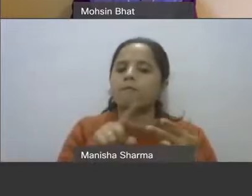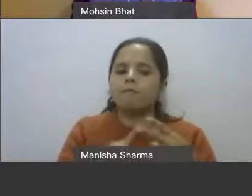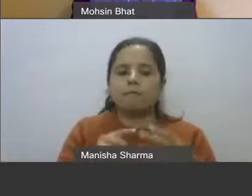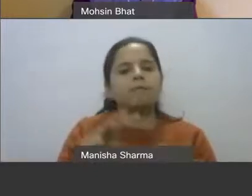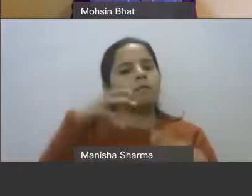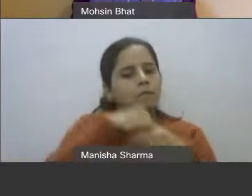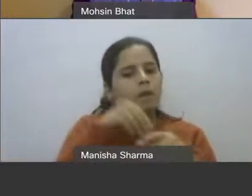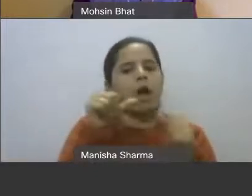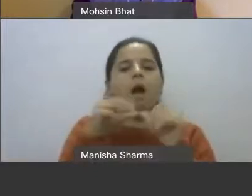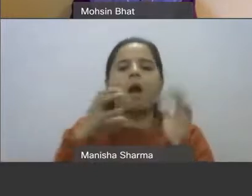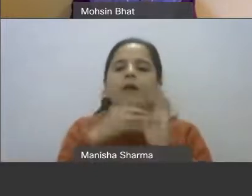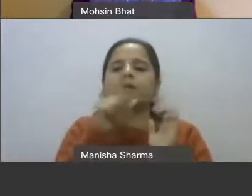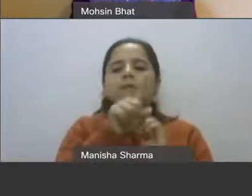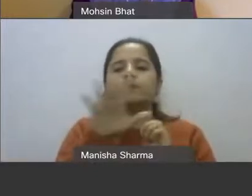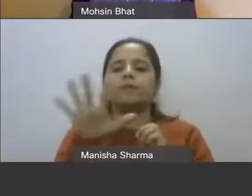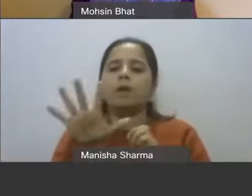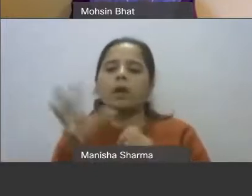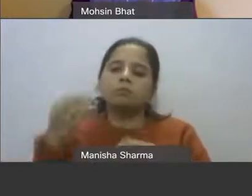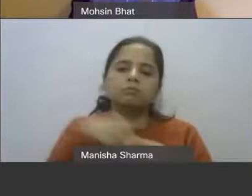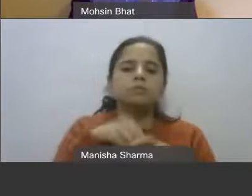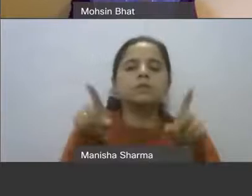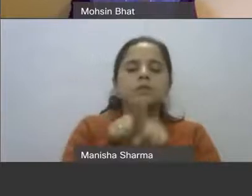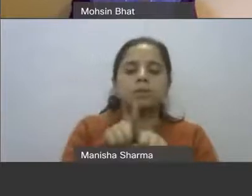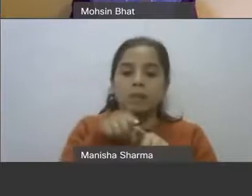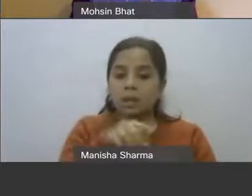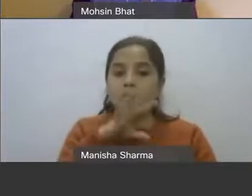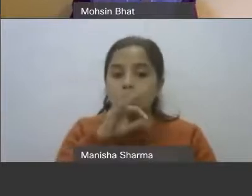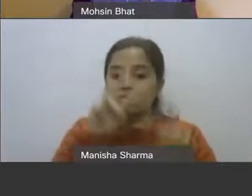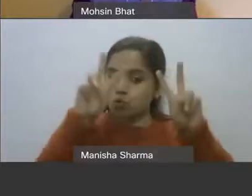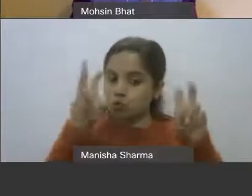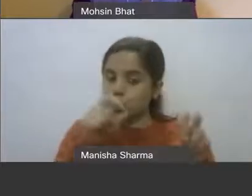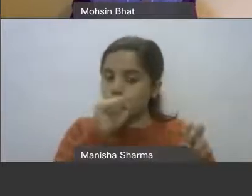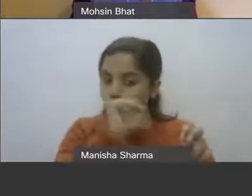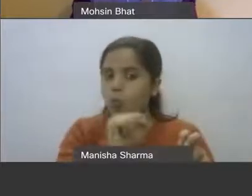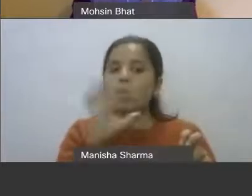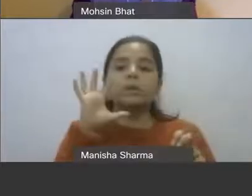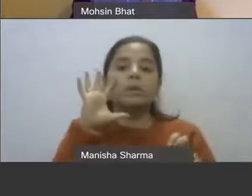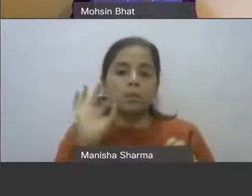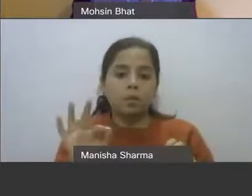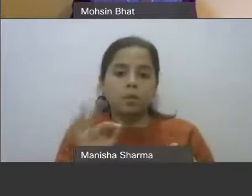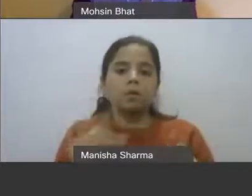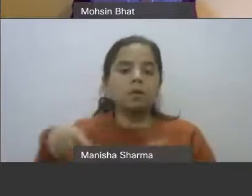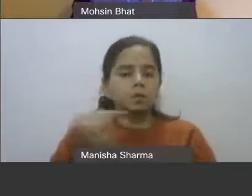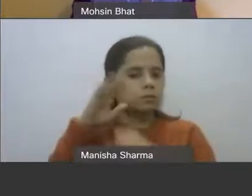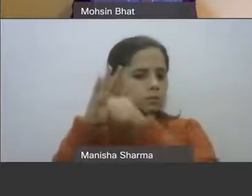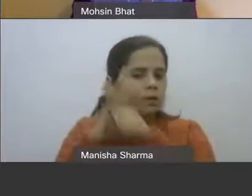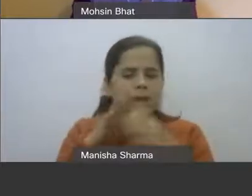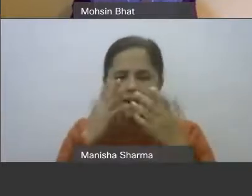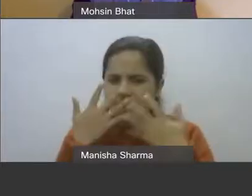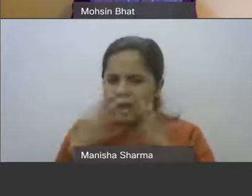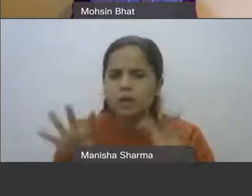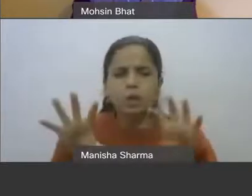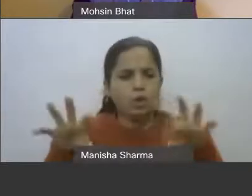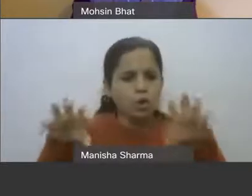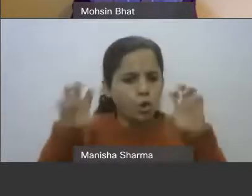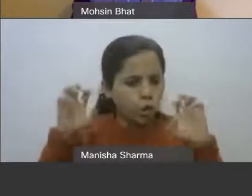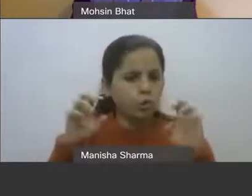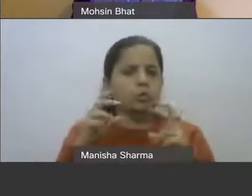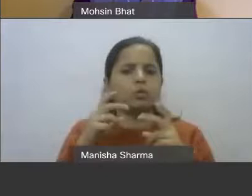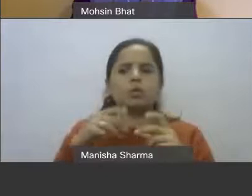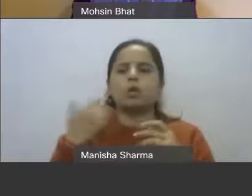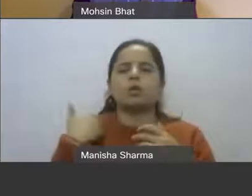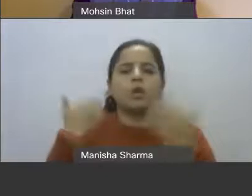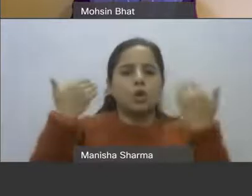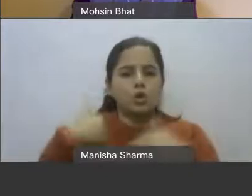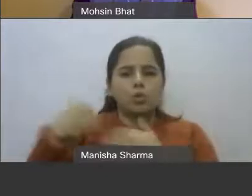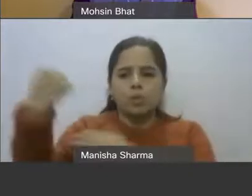Article 15. And that is the core which underlies the grounds of non-discrimination under any constitution or any charter of human rights for